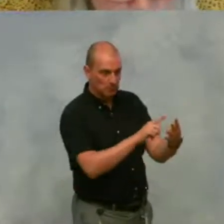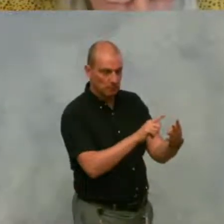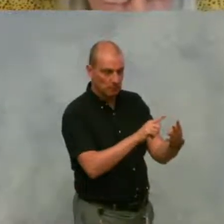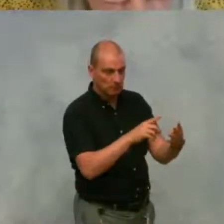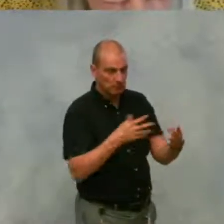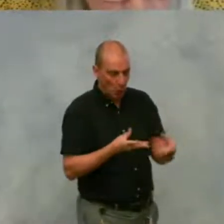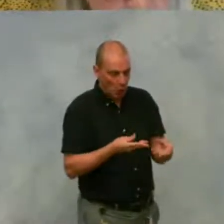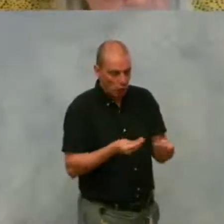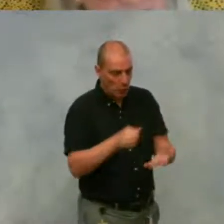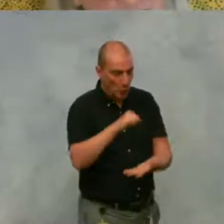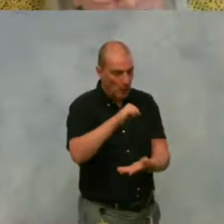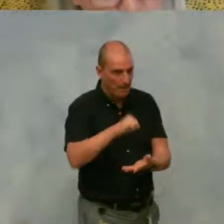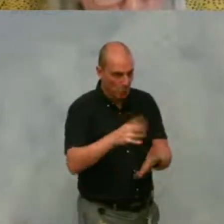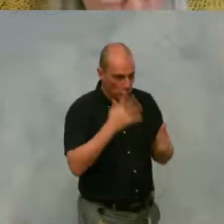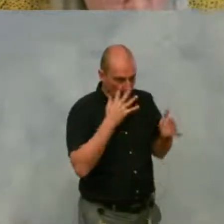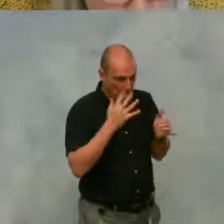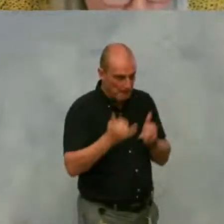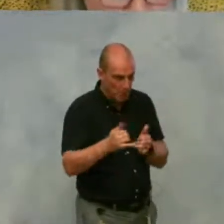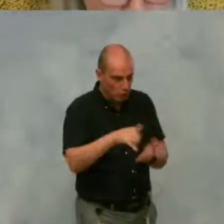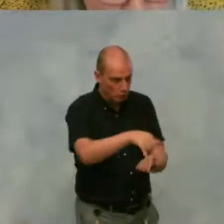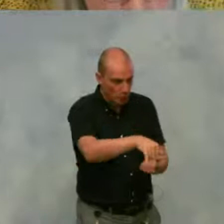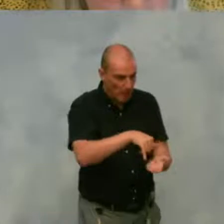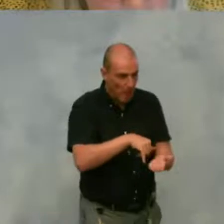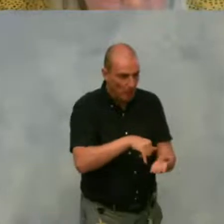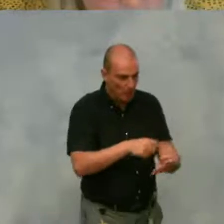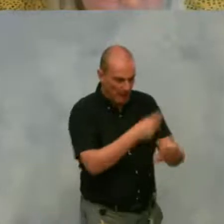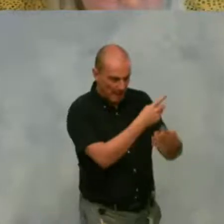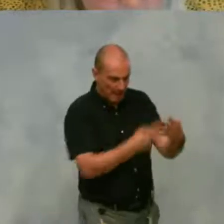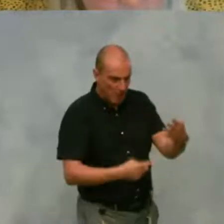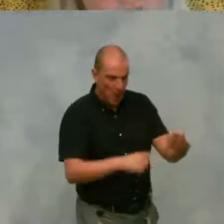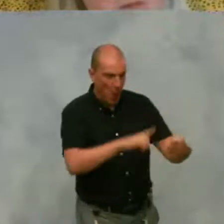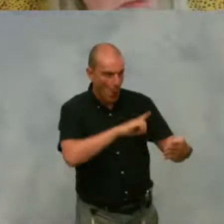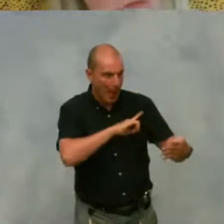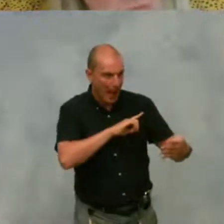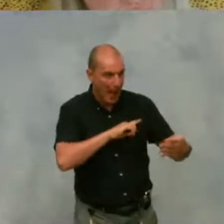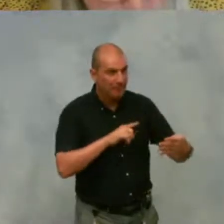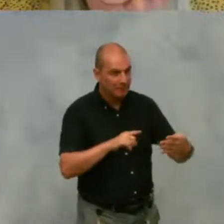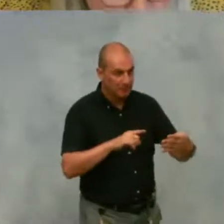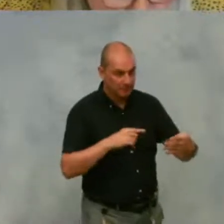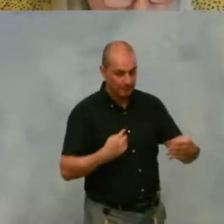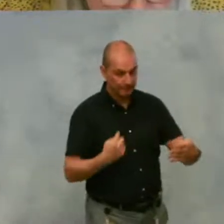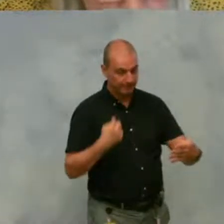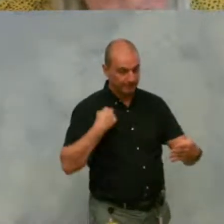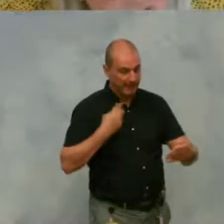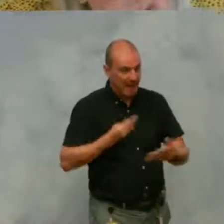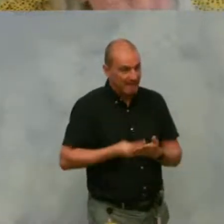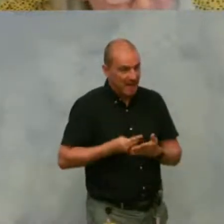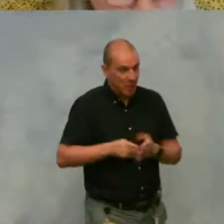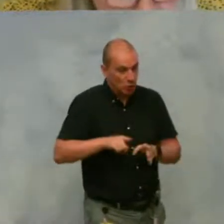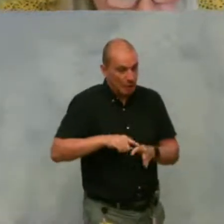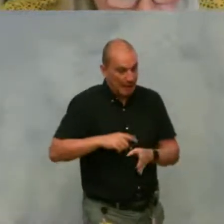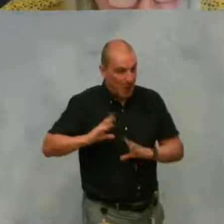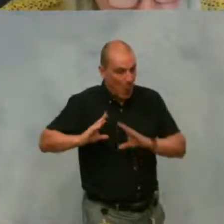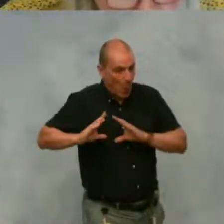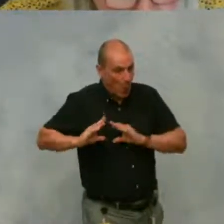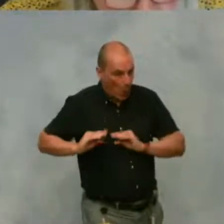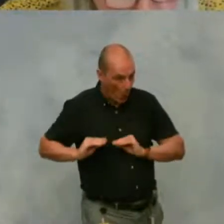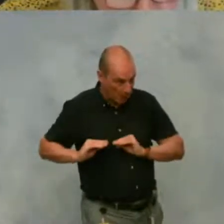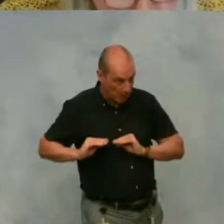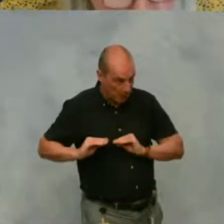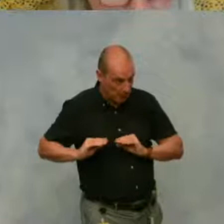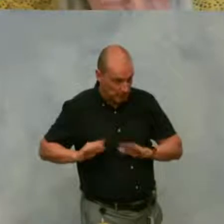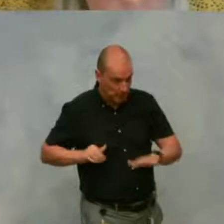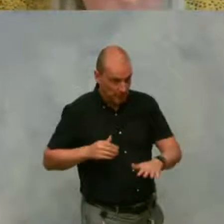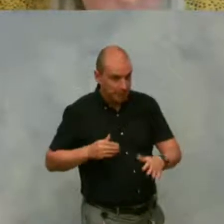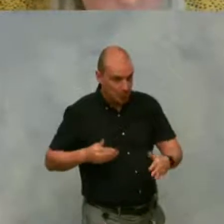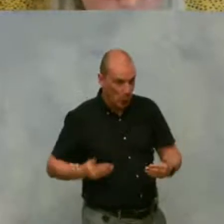budgets. The reason that there are 4 in this pack is because we are closing off the old financial year. This is the first committee since the end of the old financial